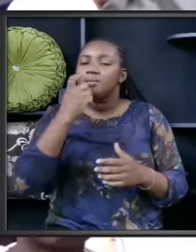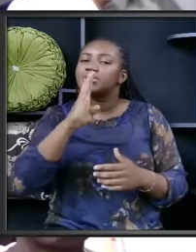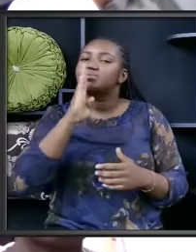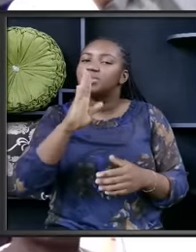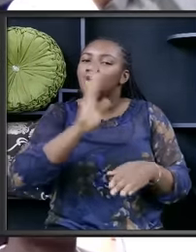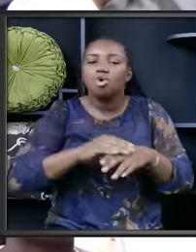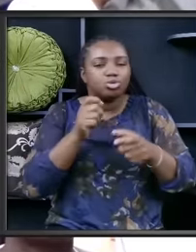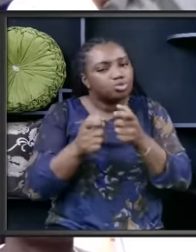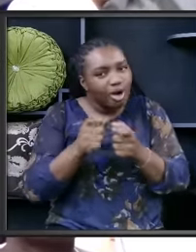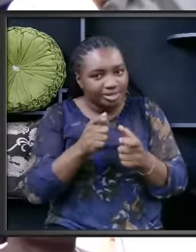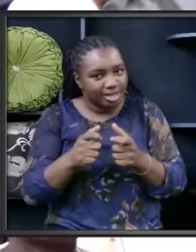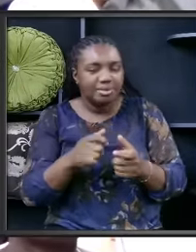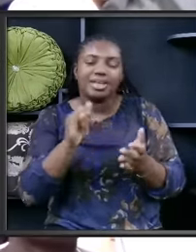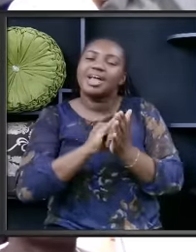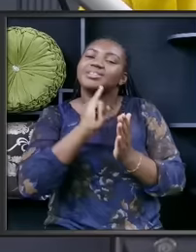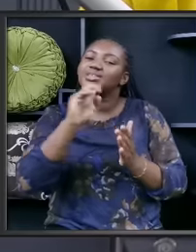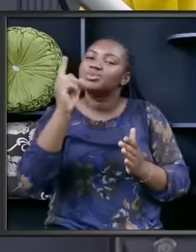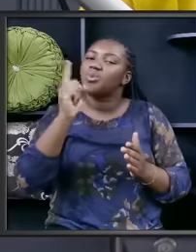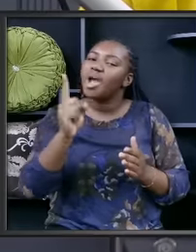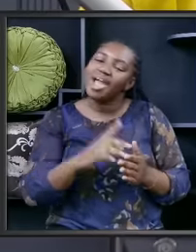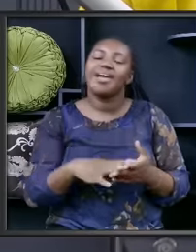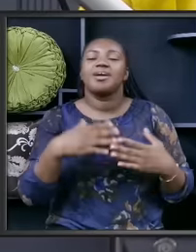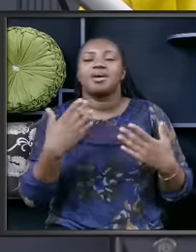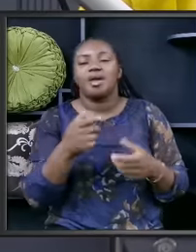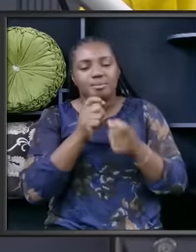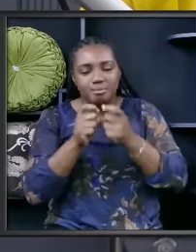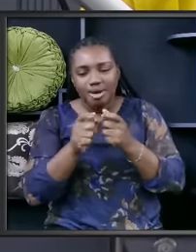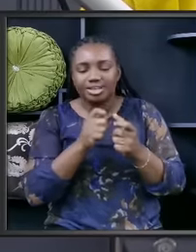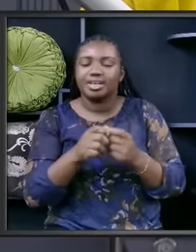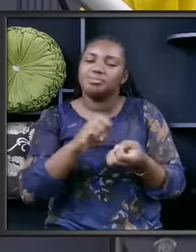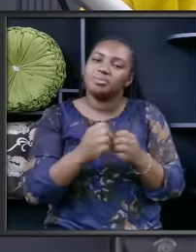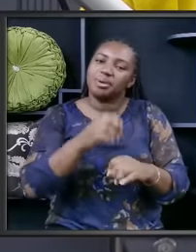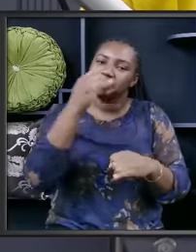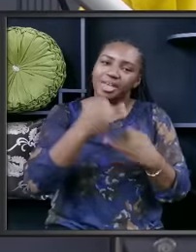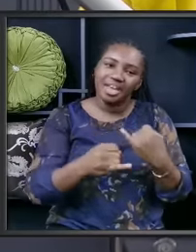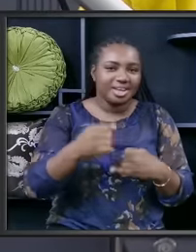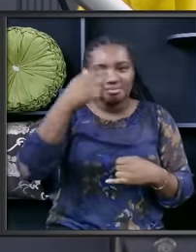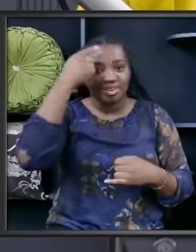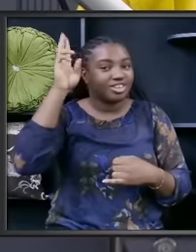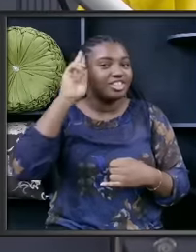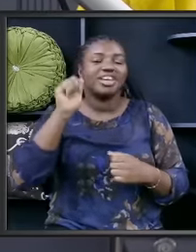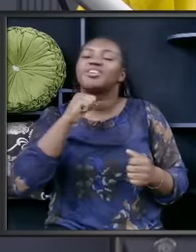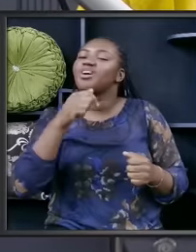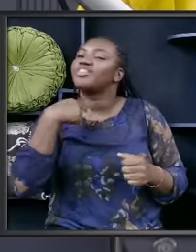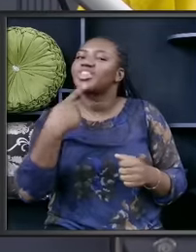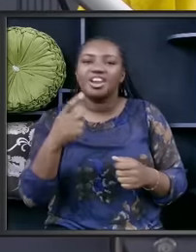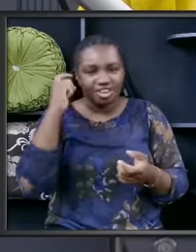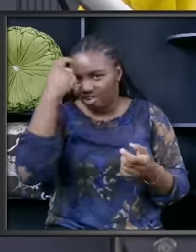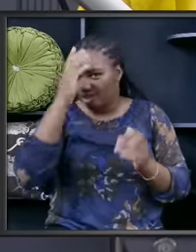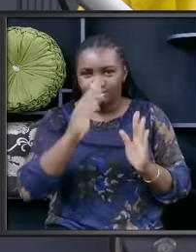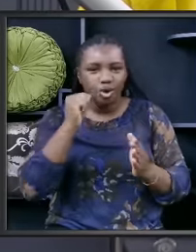group. For the group. Now he leave me. That is why I'm in WhatsApp. So that is that one. Then all